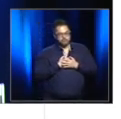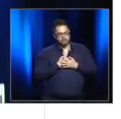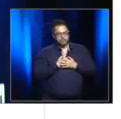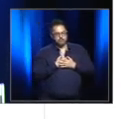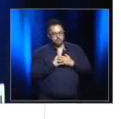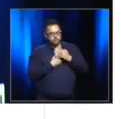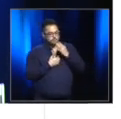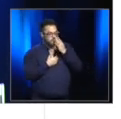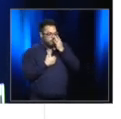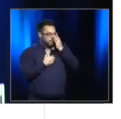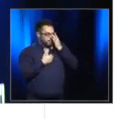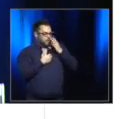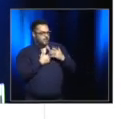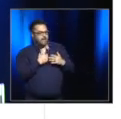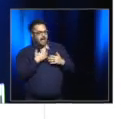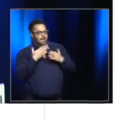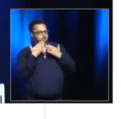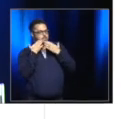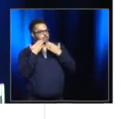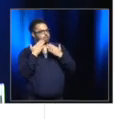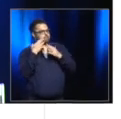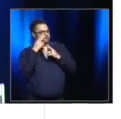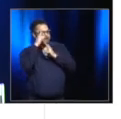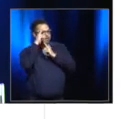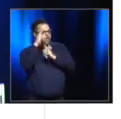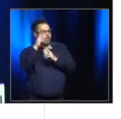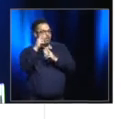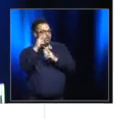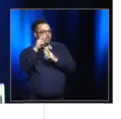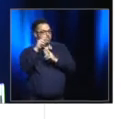acknowledge Harry Burton,